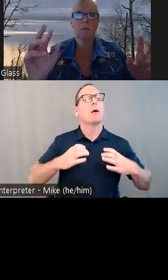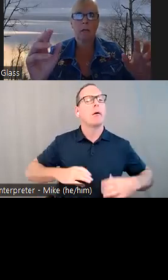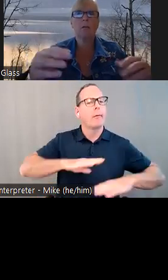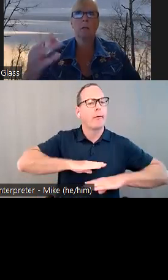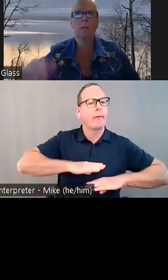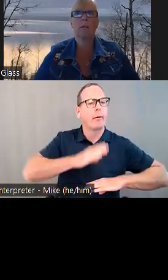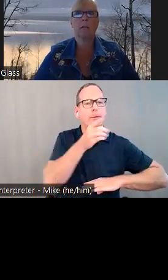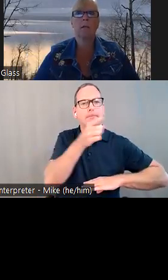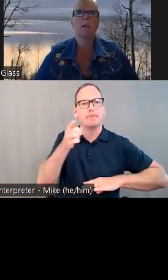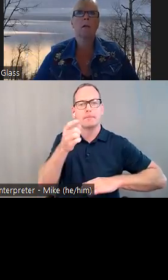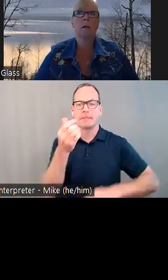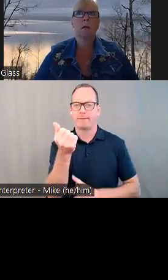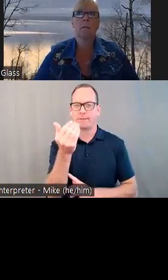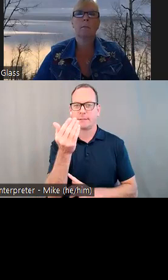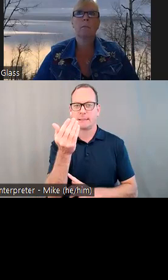our grade or our monthly